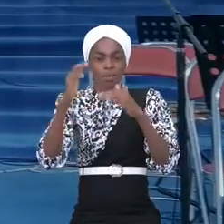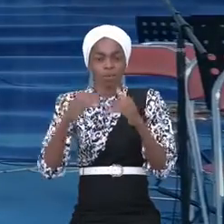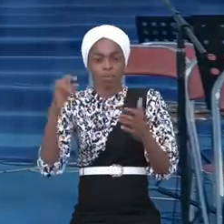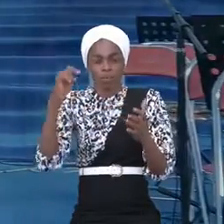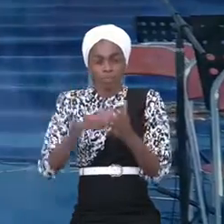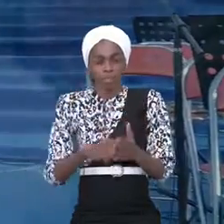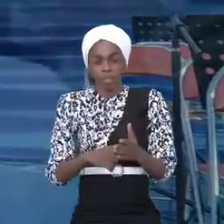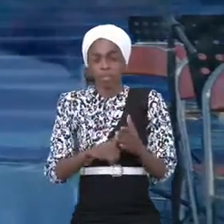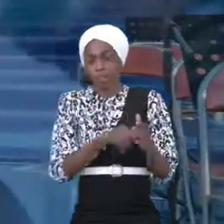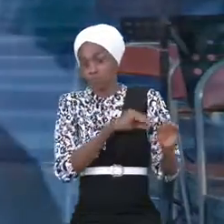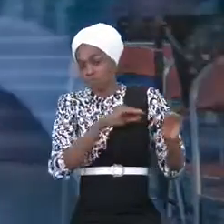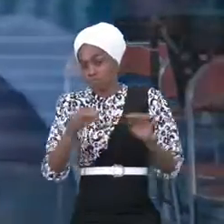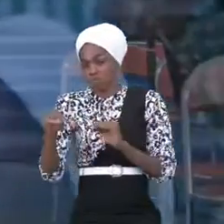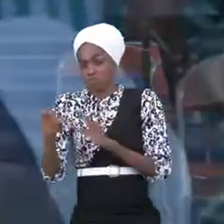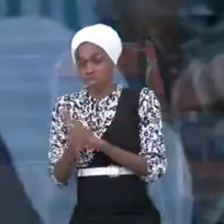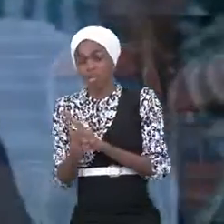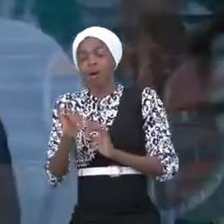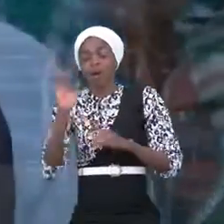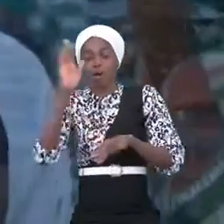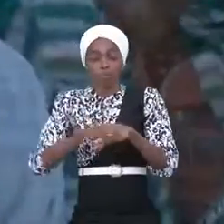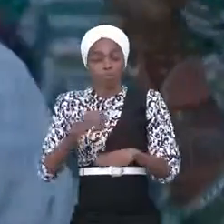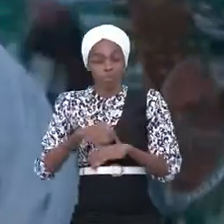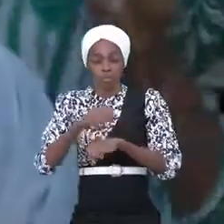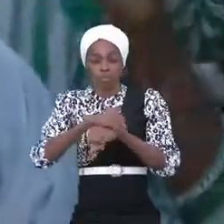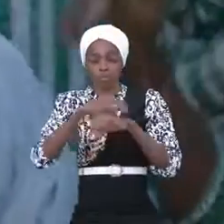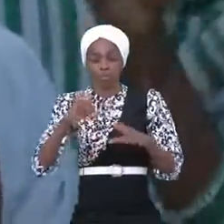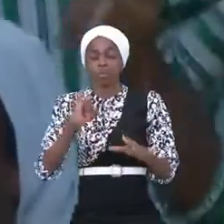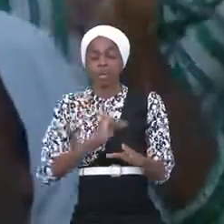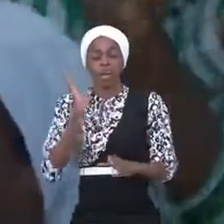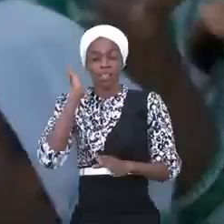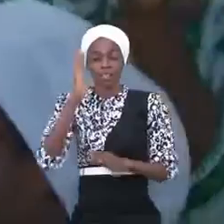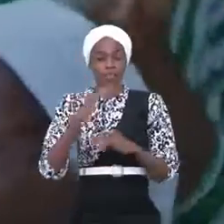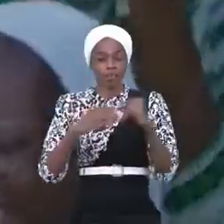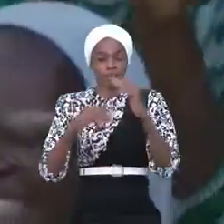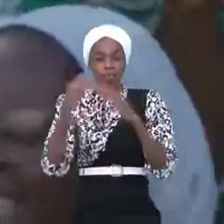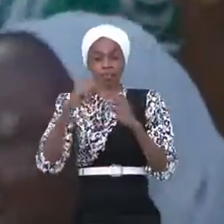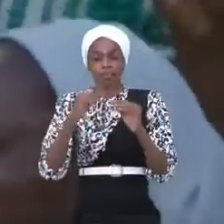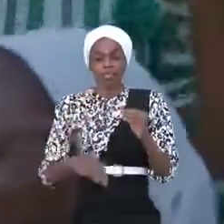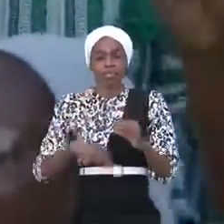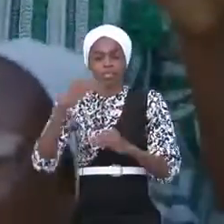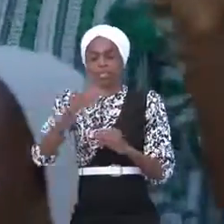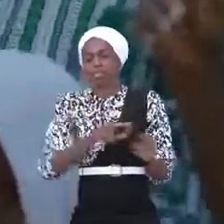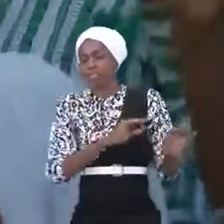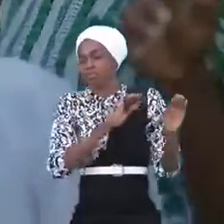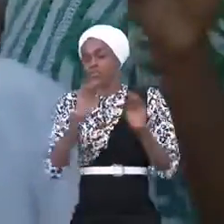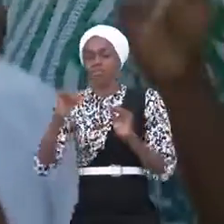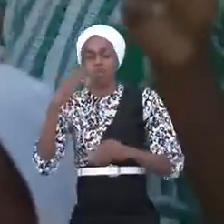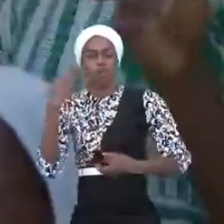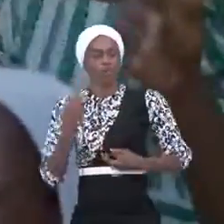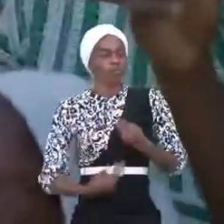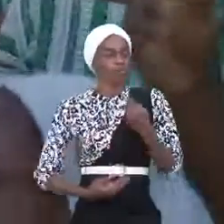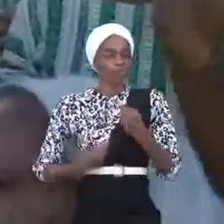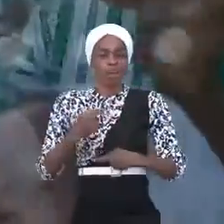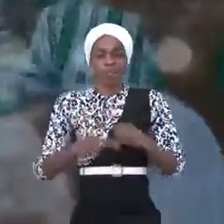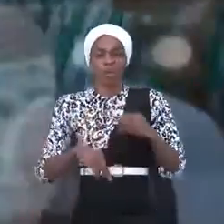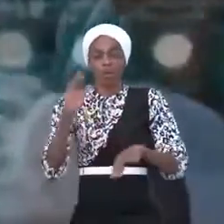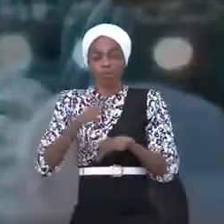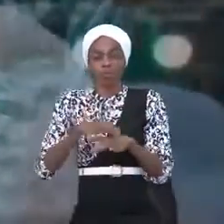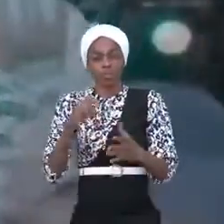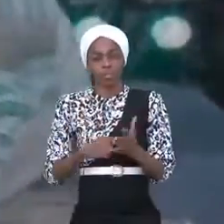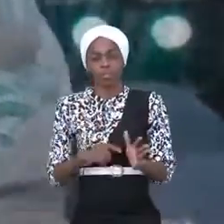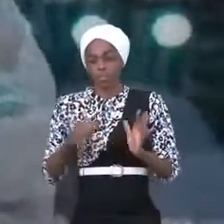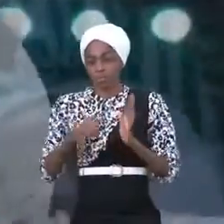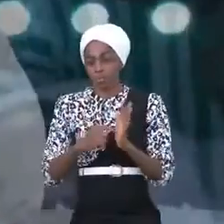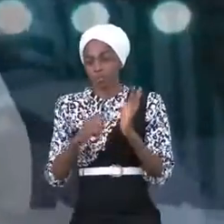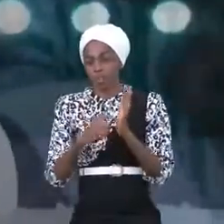movement. Upon this rock I shall build the next move of revival. Upon this revelation that